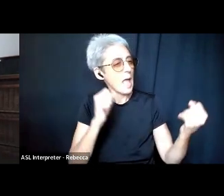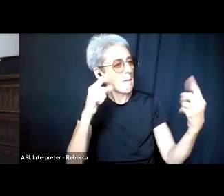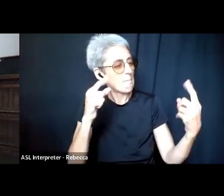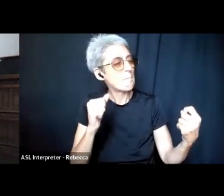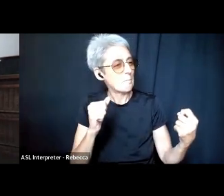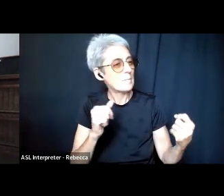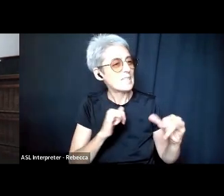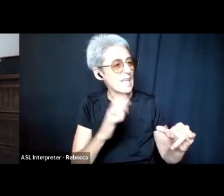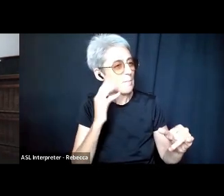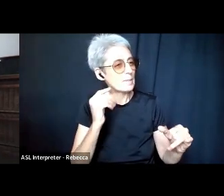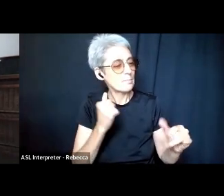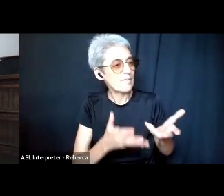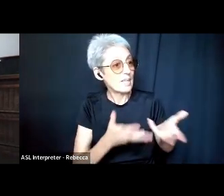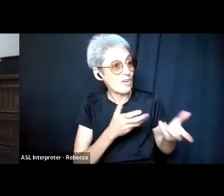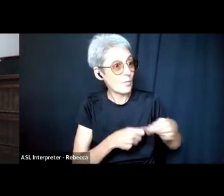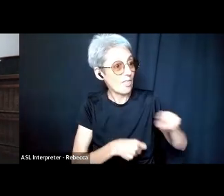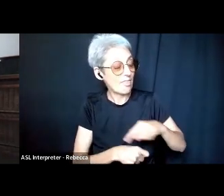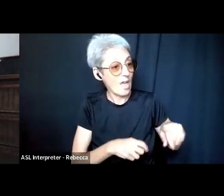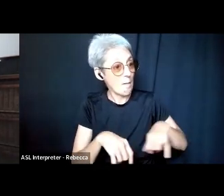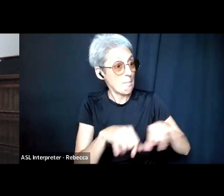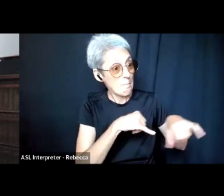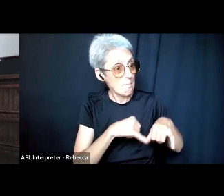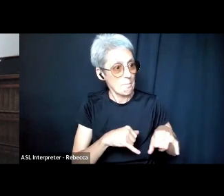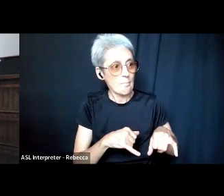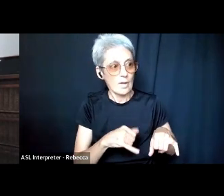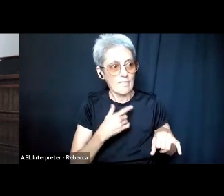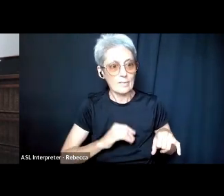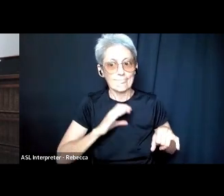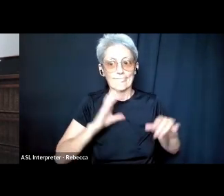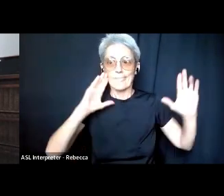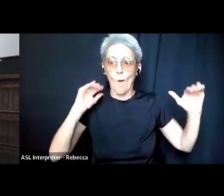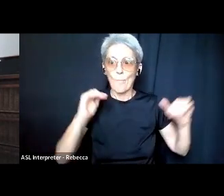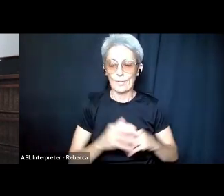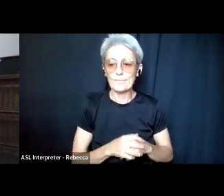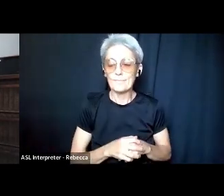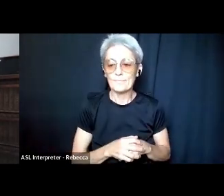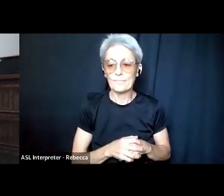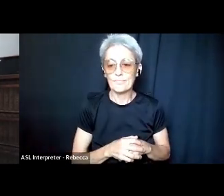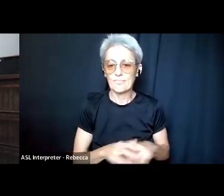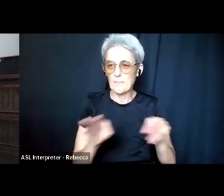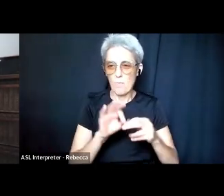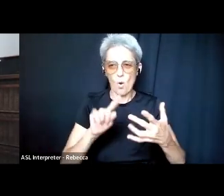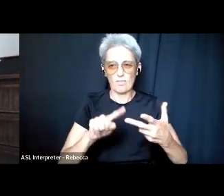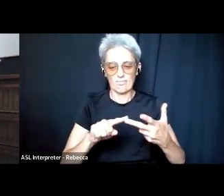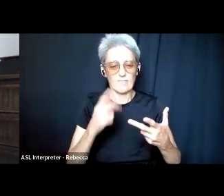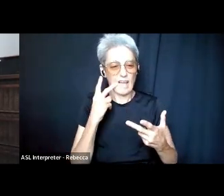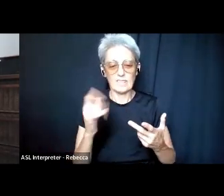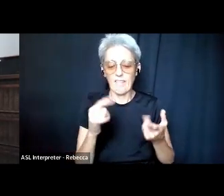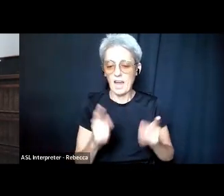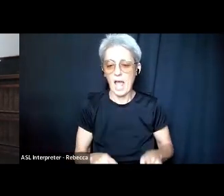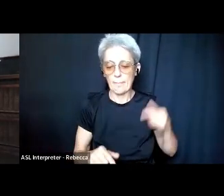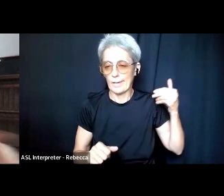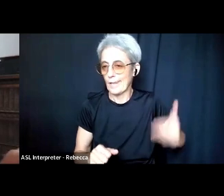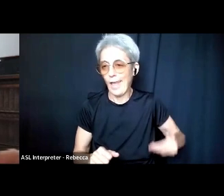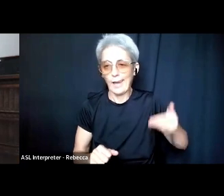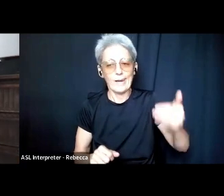experience, can give you a sense of hope. I feel this is a really important one, and I see it happen over and over again,